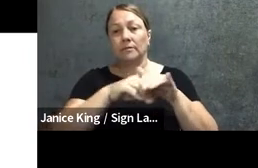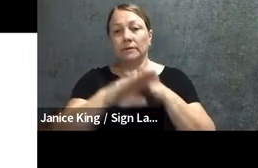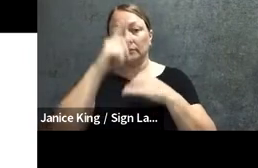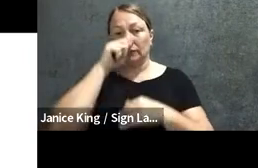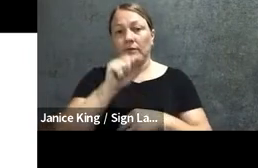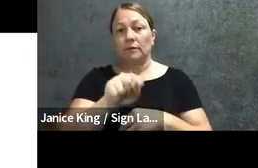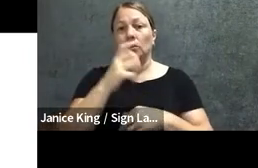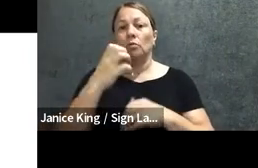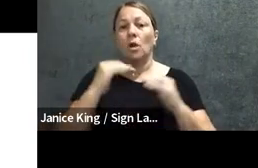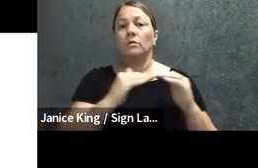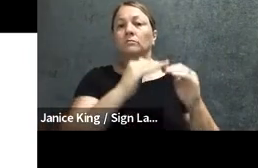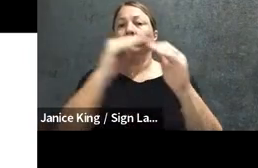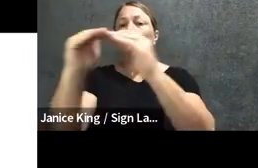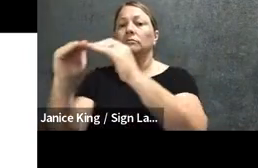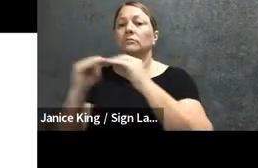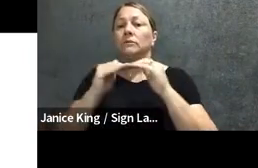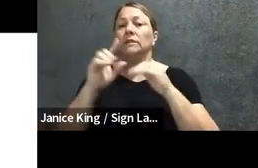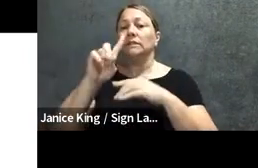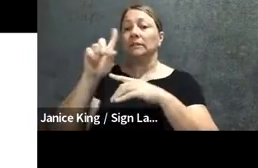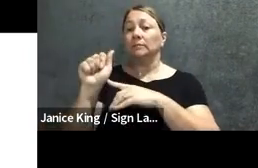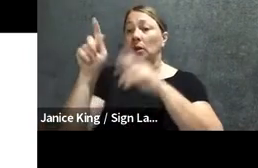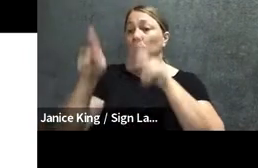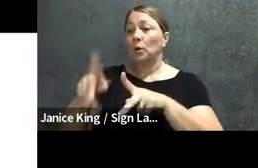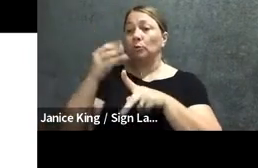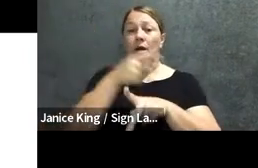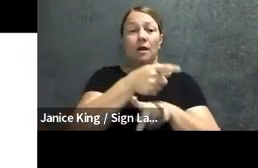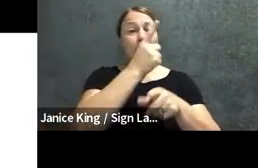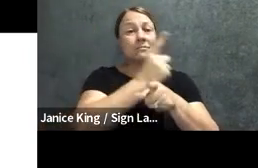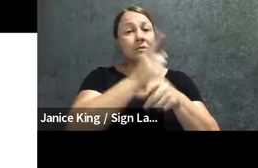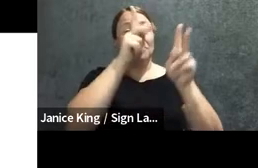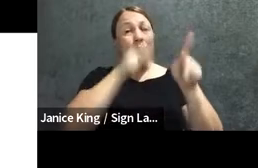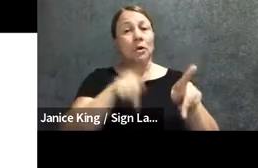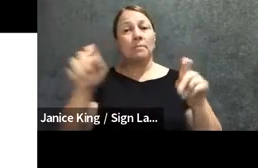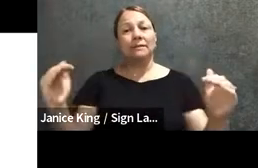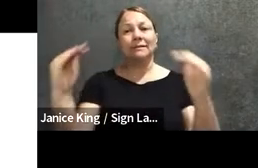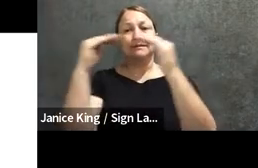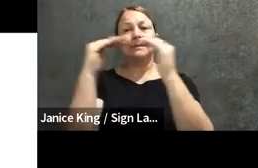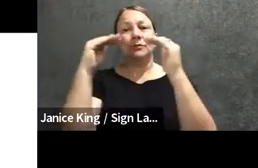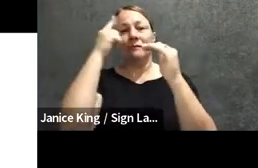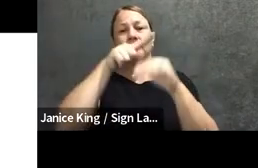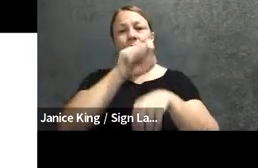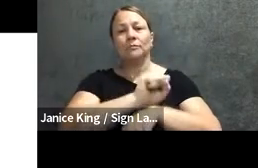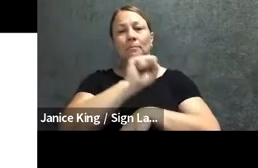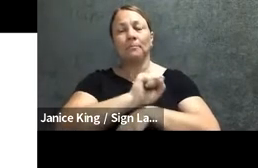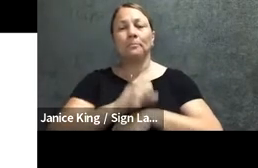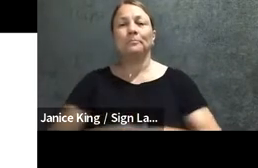so that individuals with a disability has equal access and opportunity to succeed in the job.